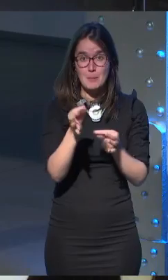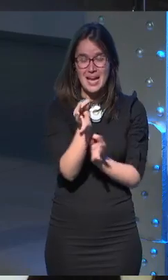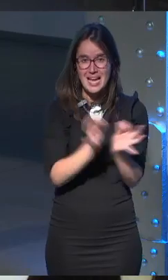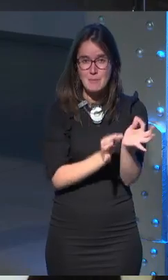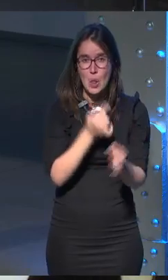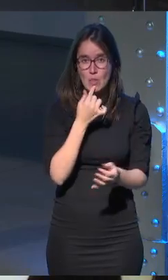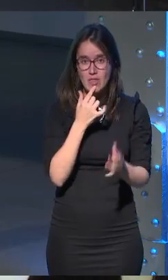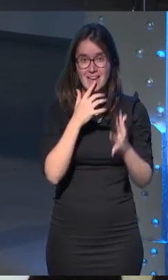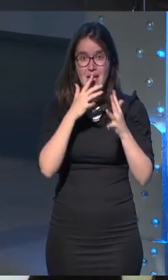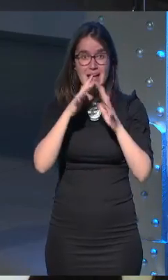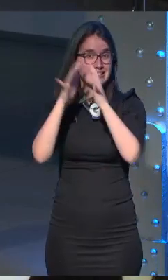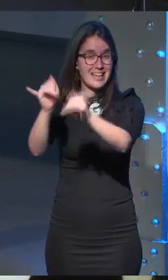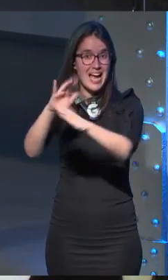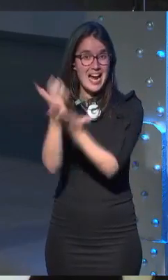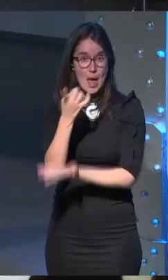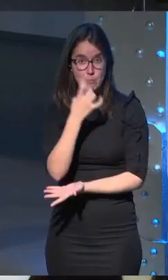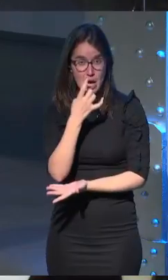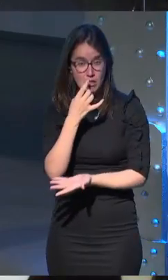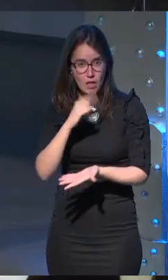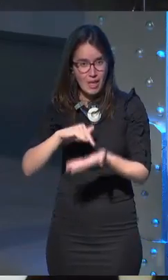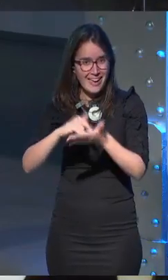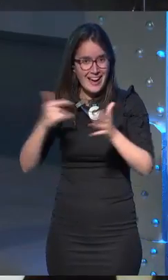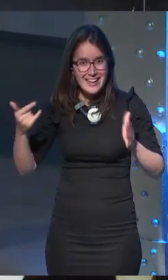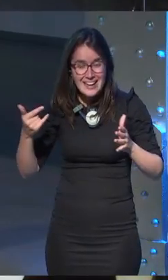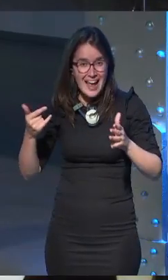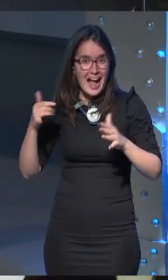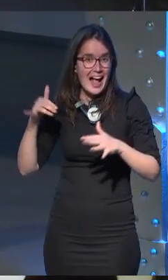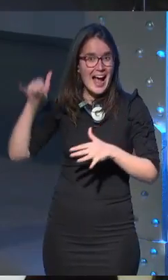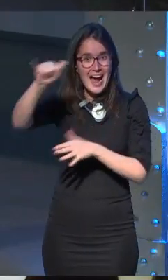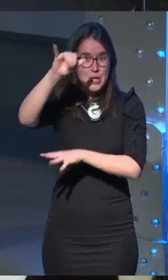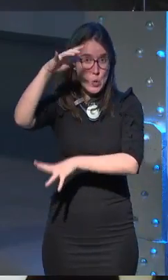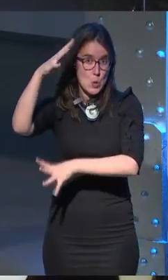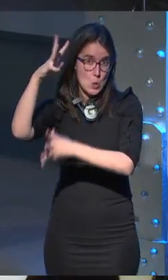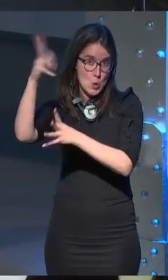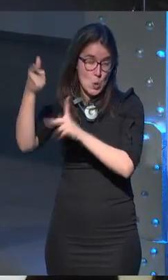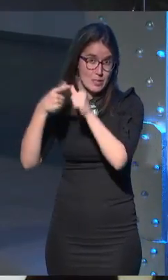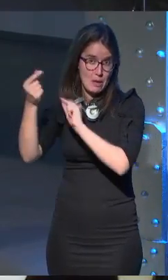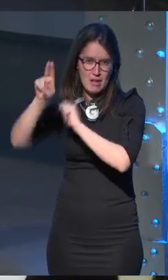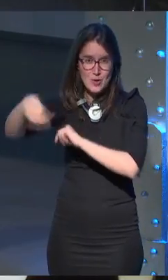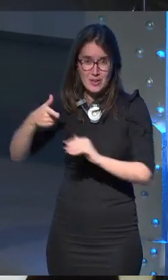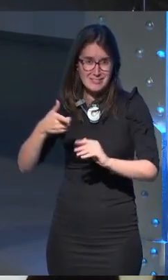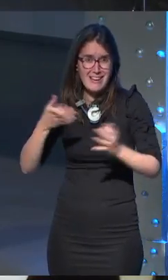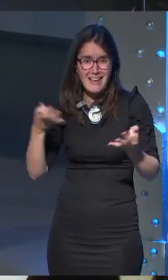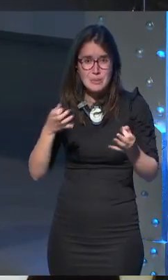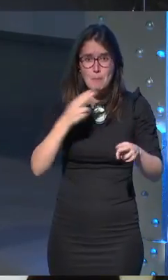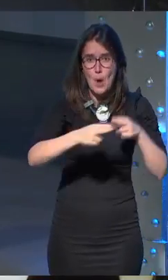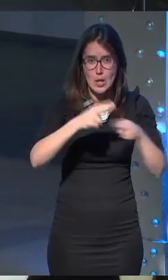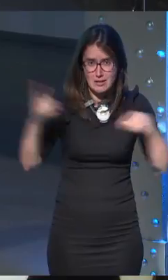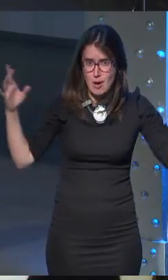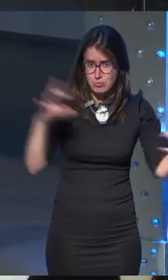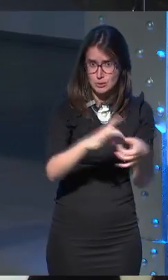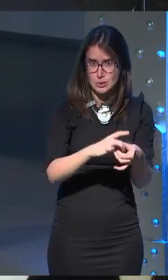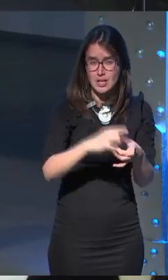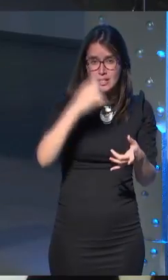about rocket science. It's about political science. I think we know a lot of what we need to know to get there. Some challenges